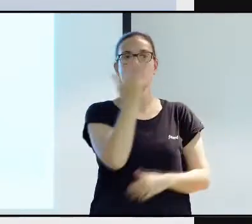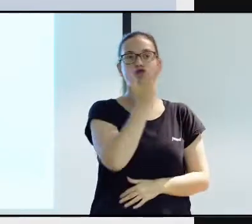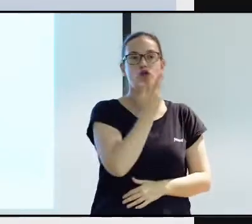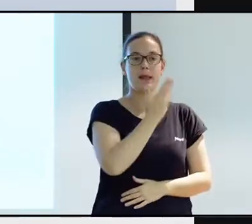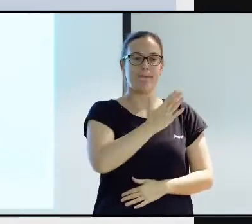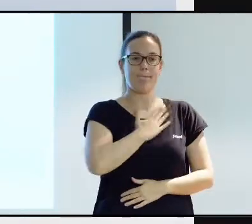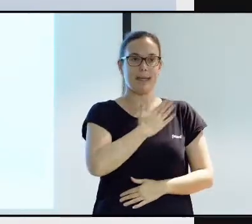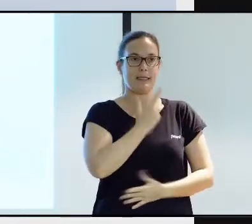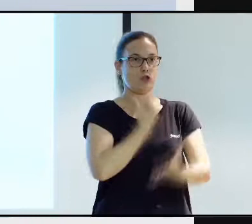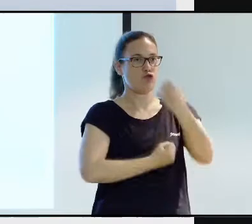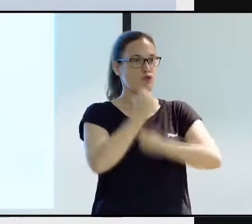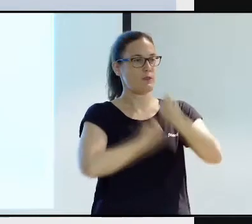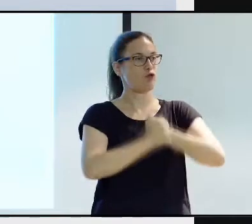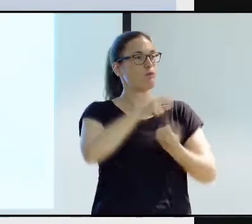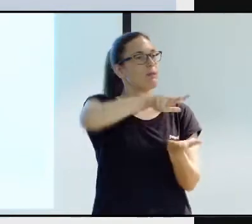should have the right to